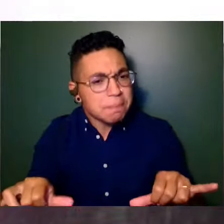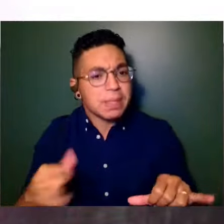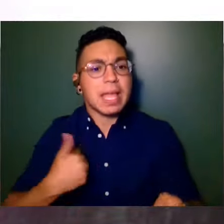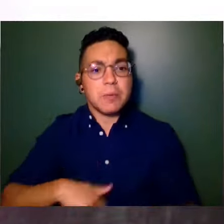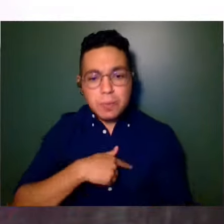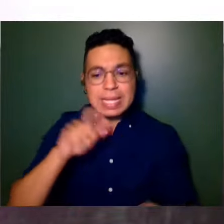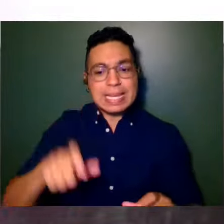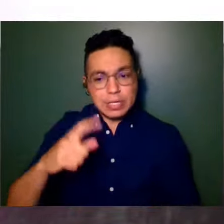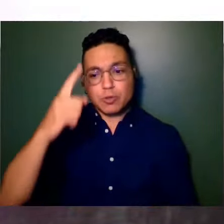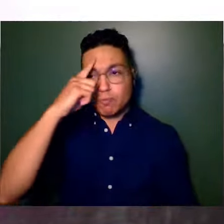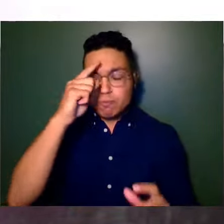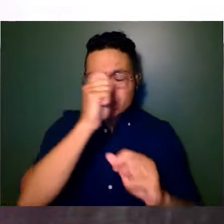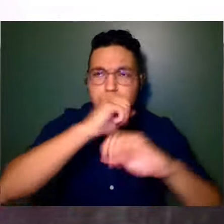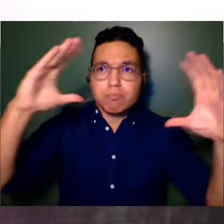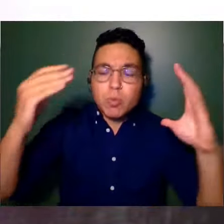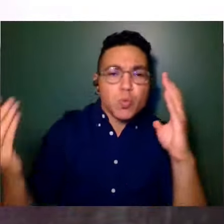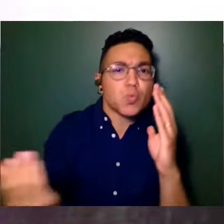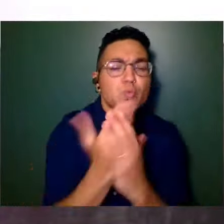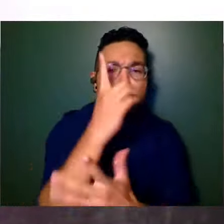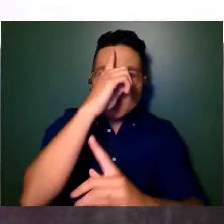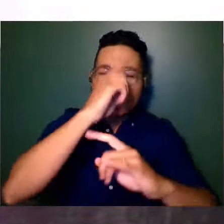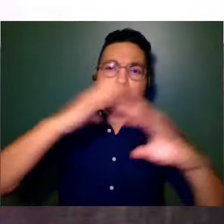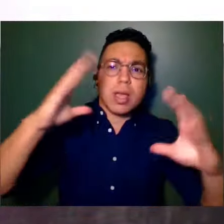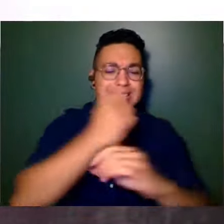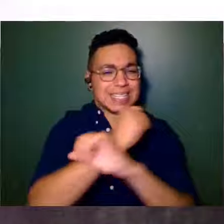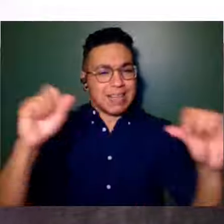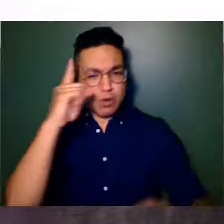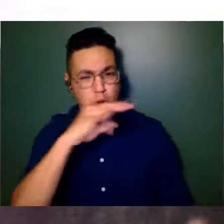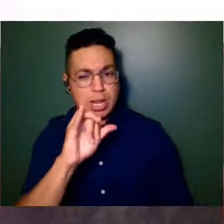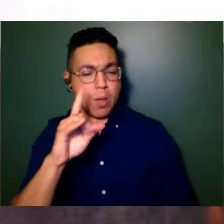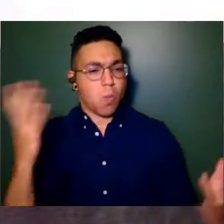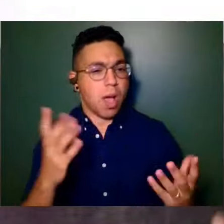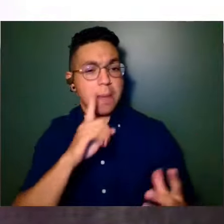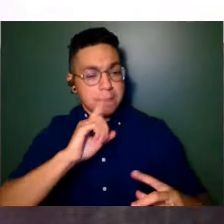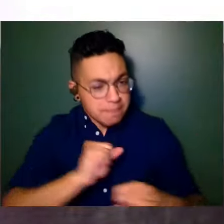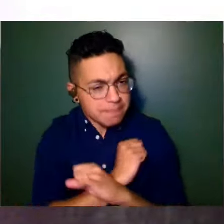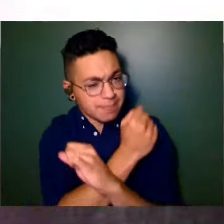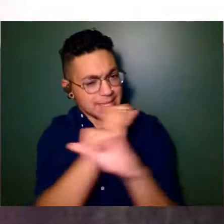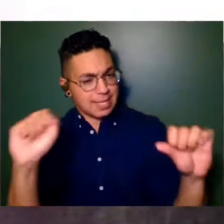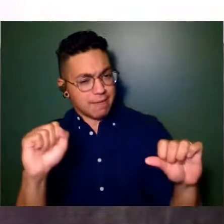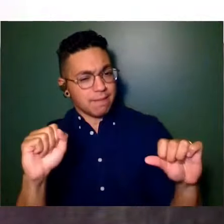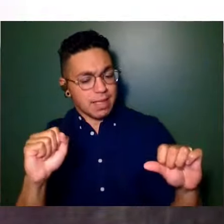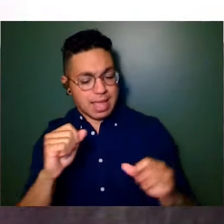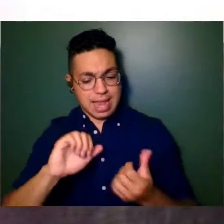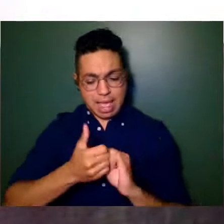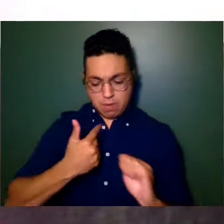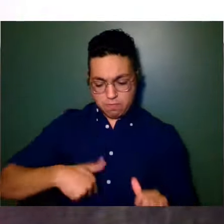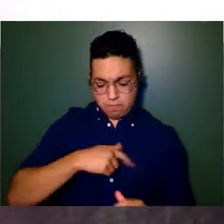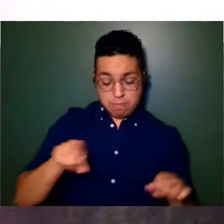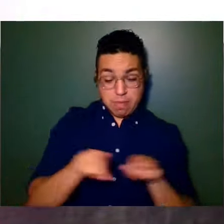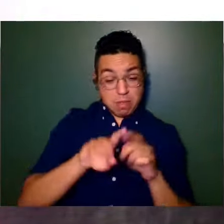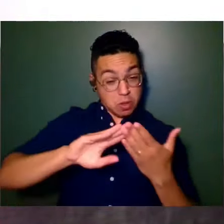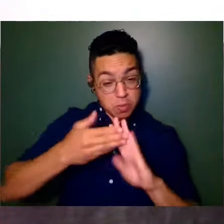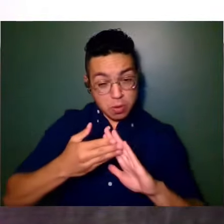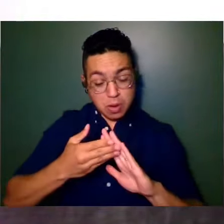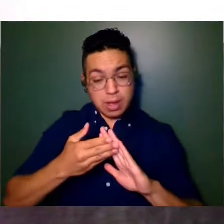and reimagine what safety looks like for us, and what we can do as a community to bring us to a place